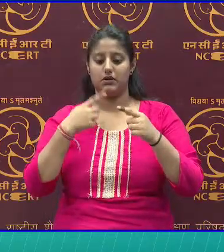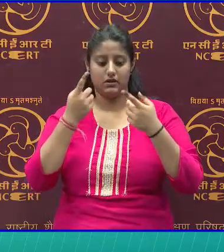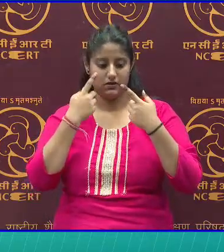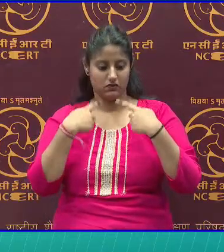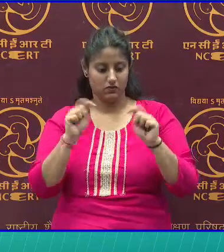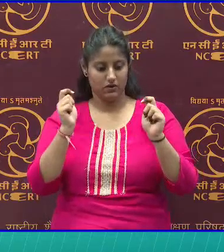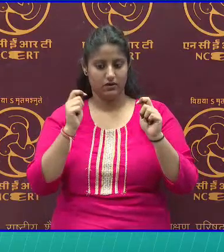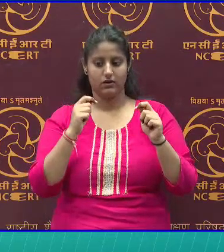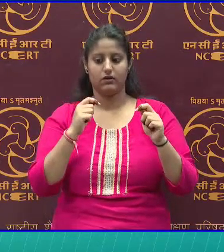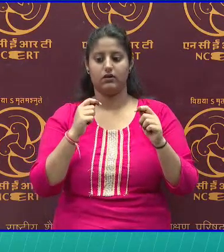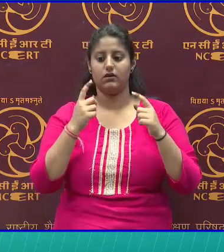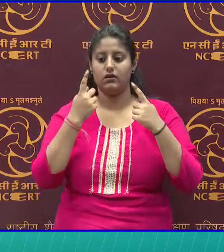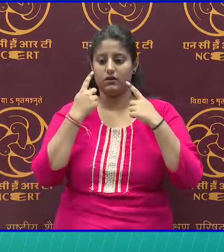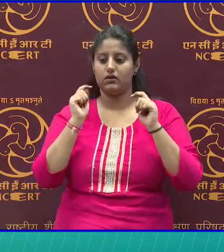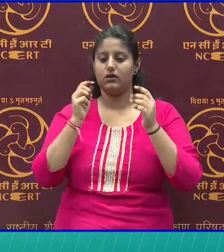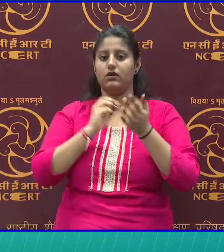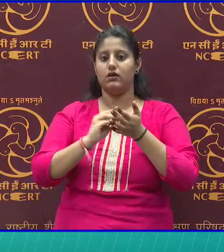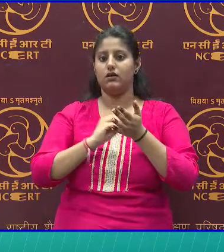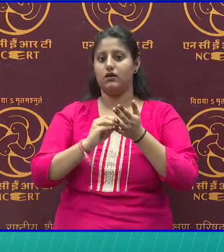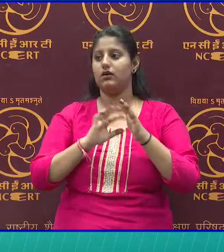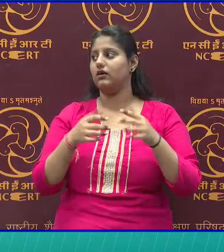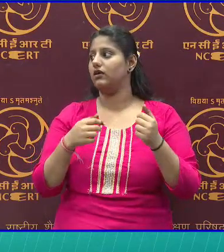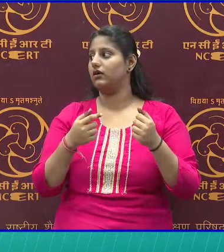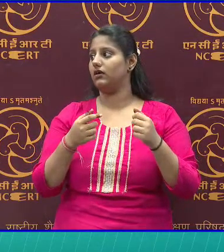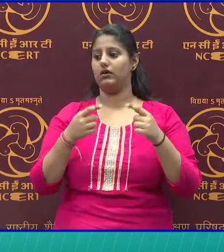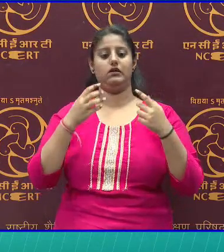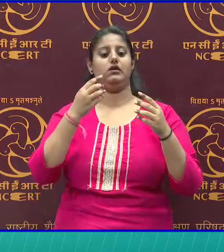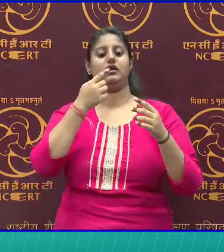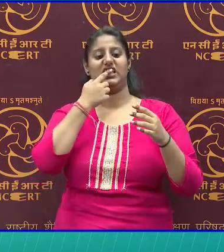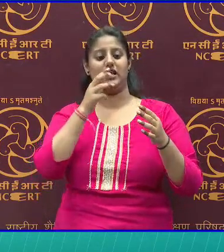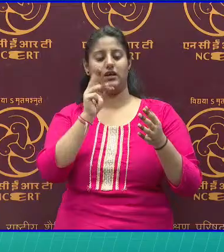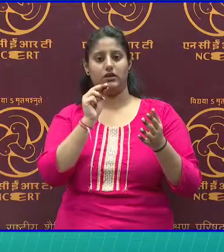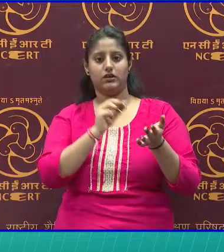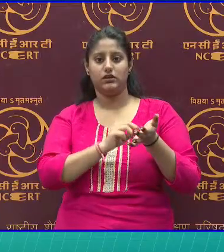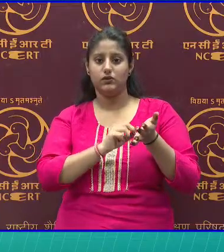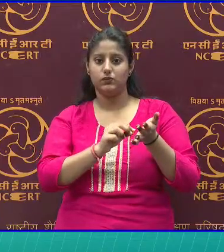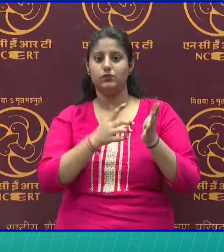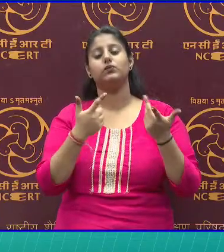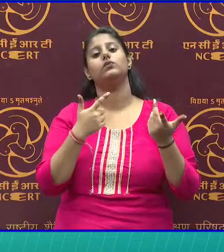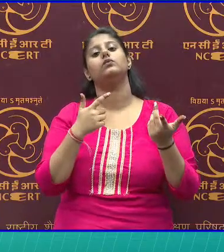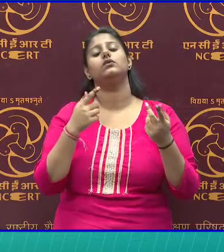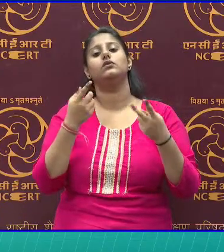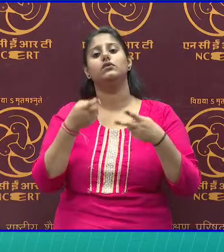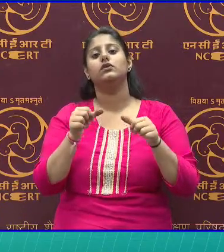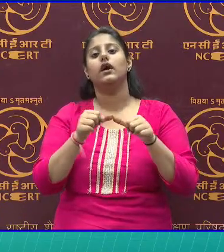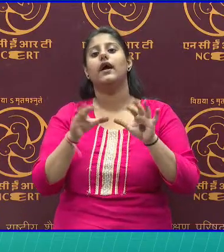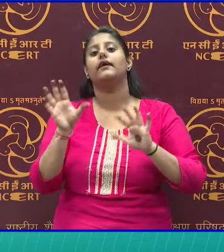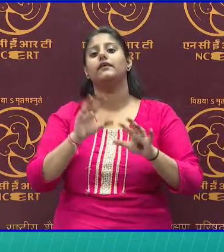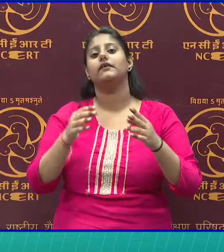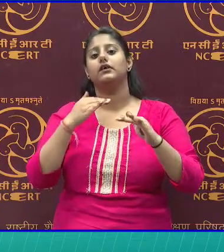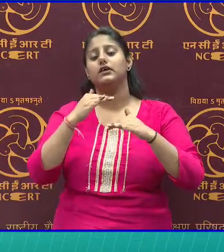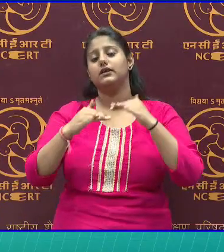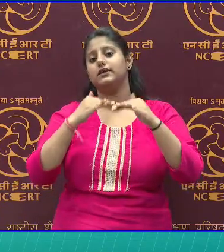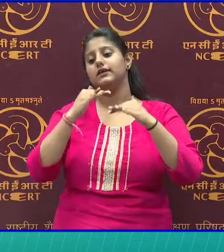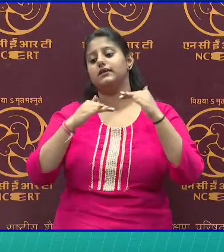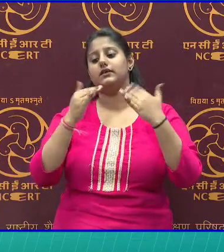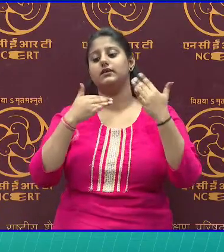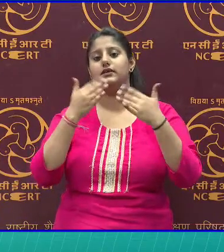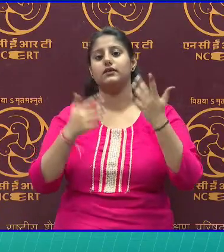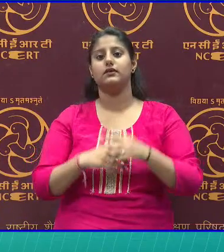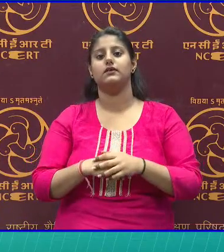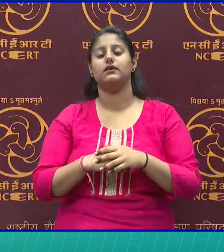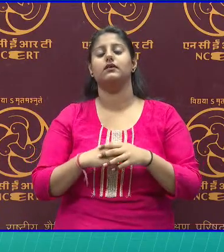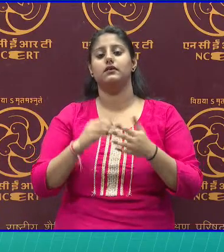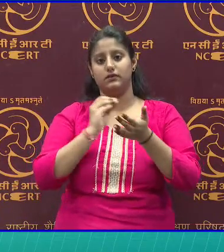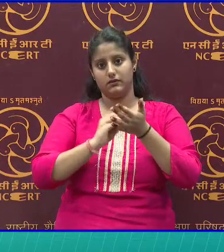can do it much better than this as well. It depends on the glues, how much you use it. So this activity, the step-by-step activity, steps